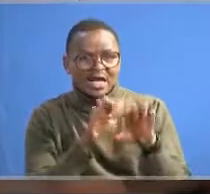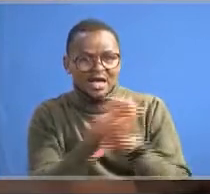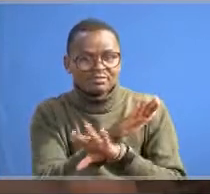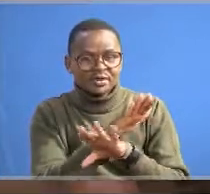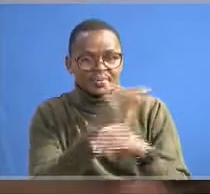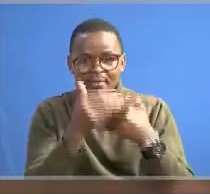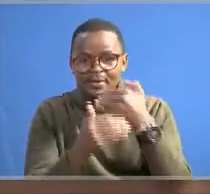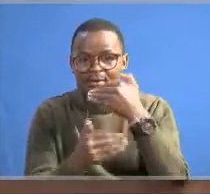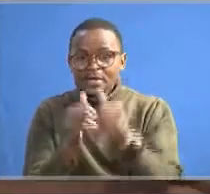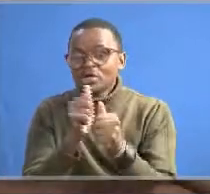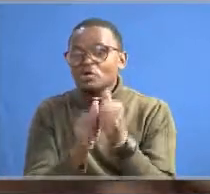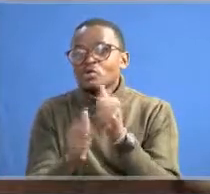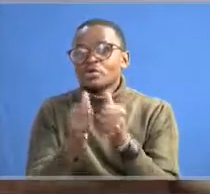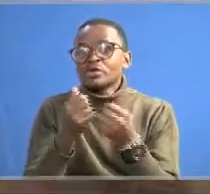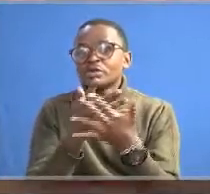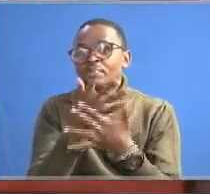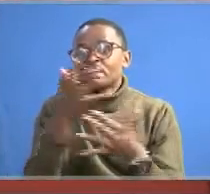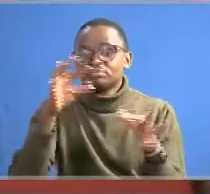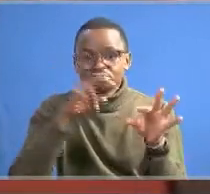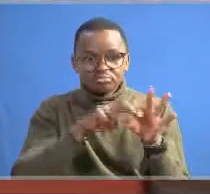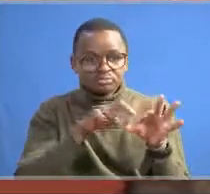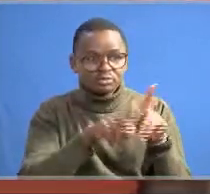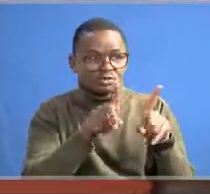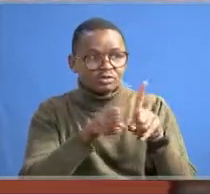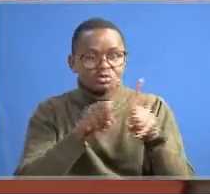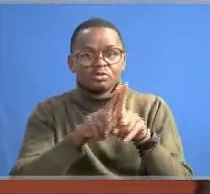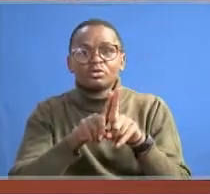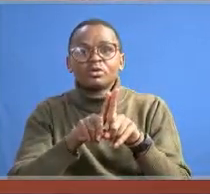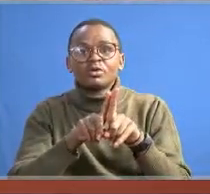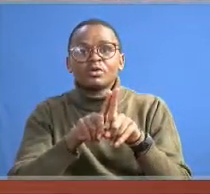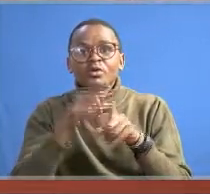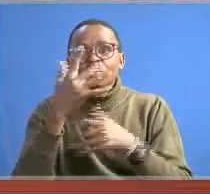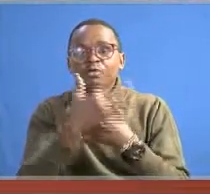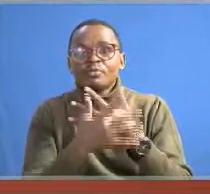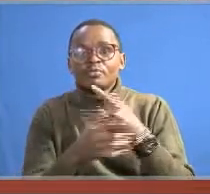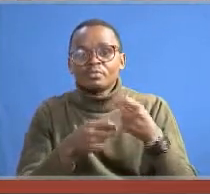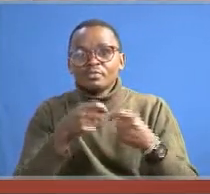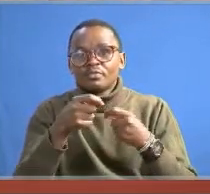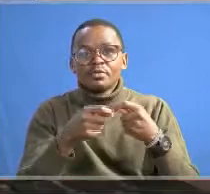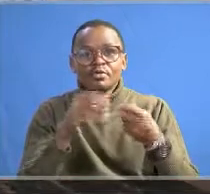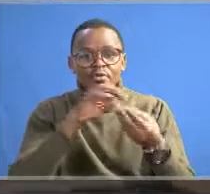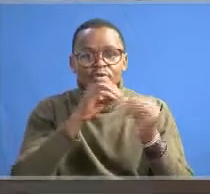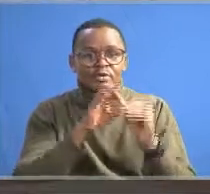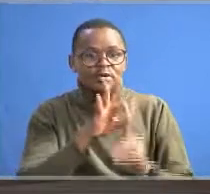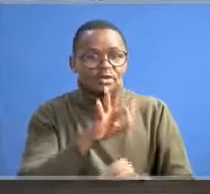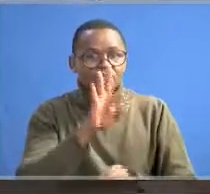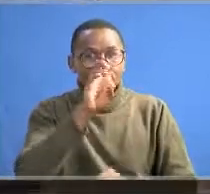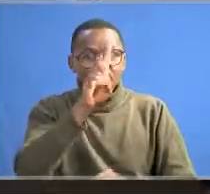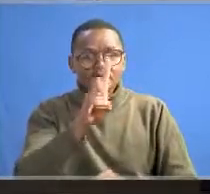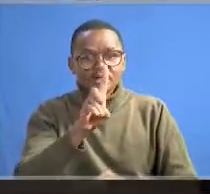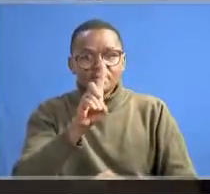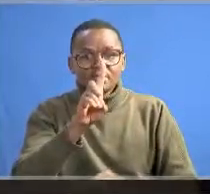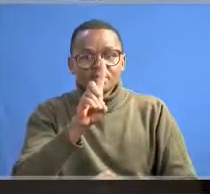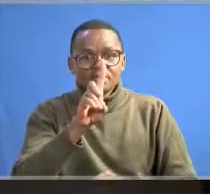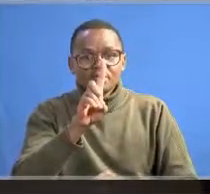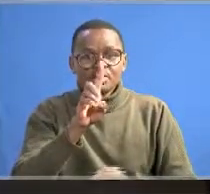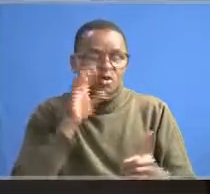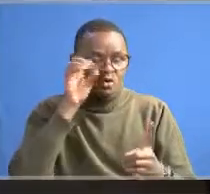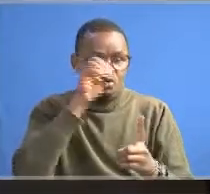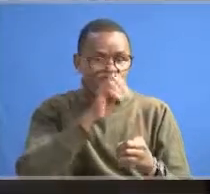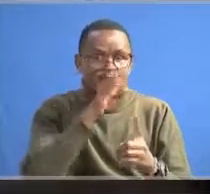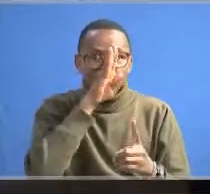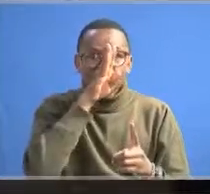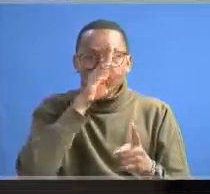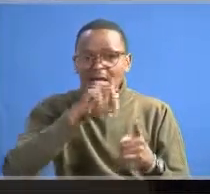of processes in which a material is joined or solidified under computer control to create a three-dimensional object, with the material